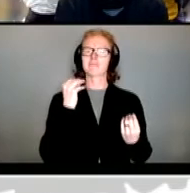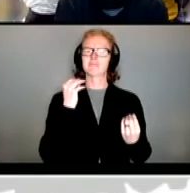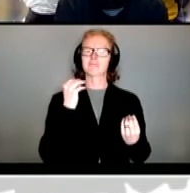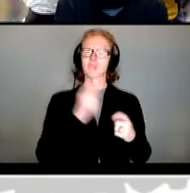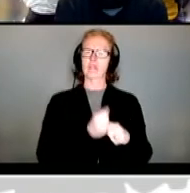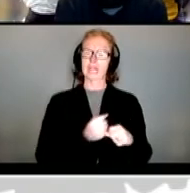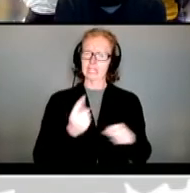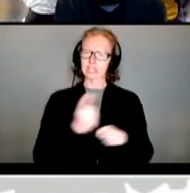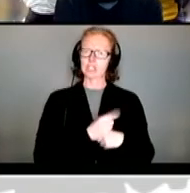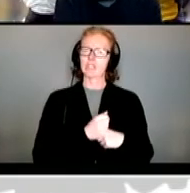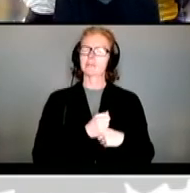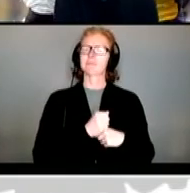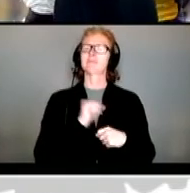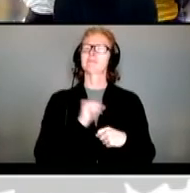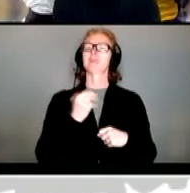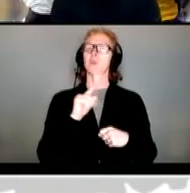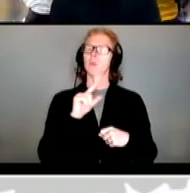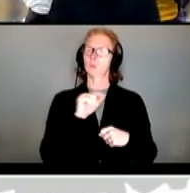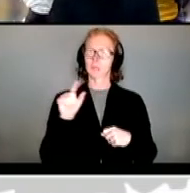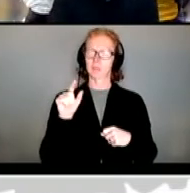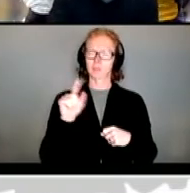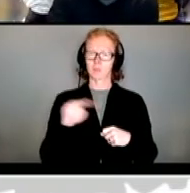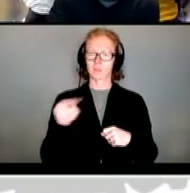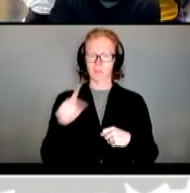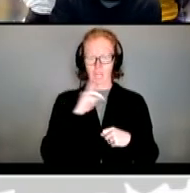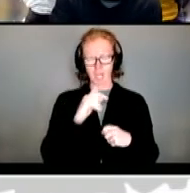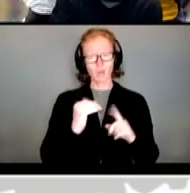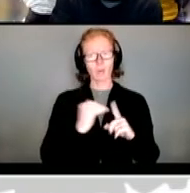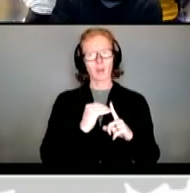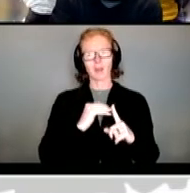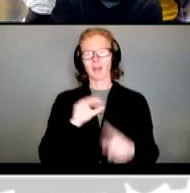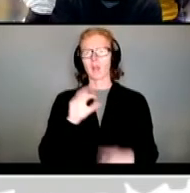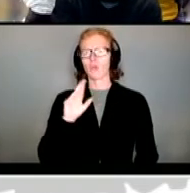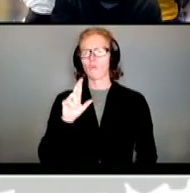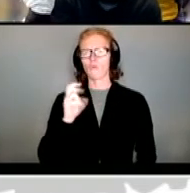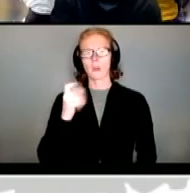was reminded by Robert Kenneth that